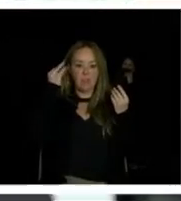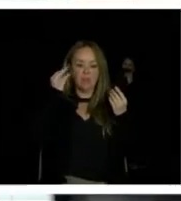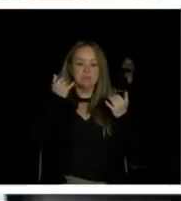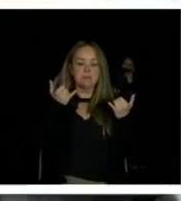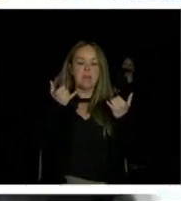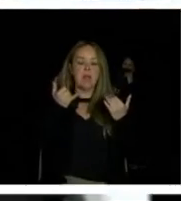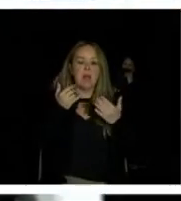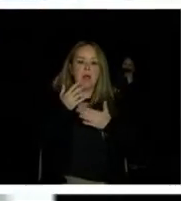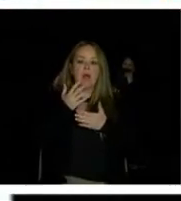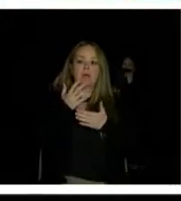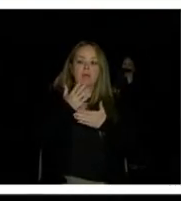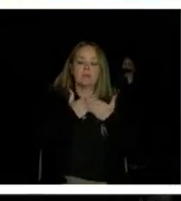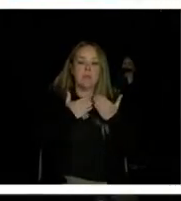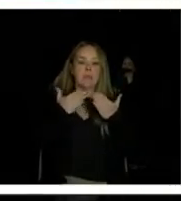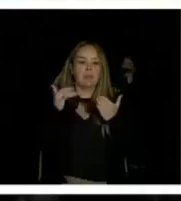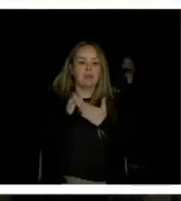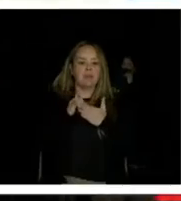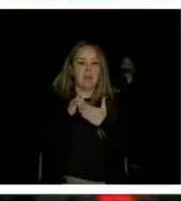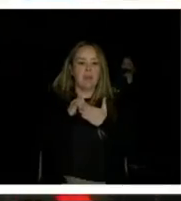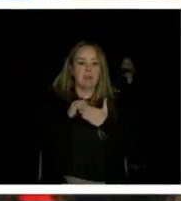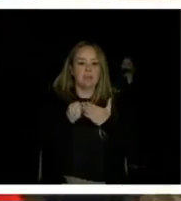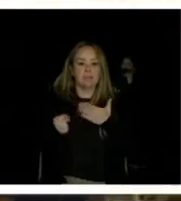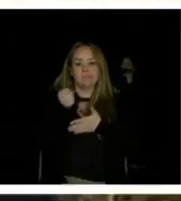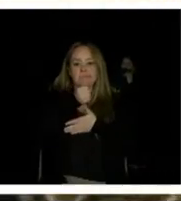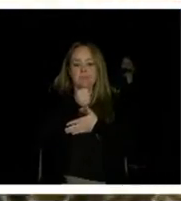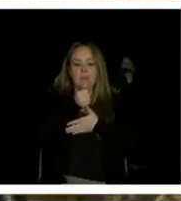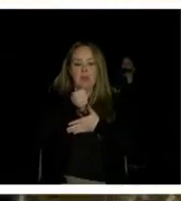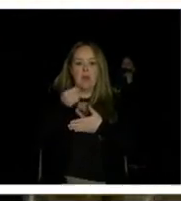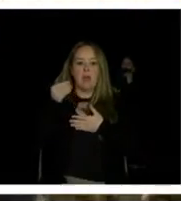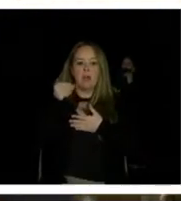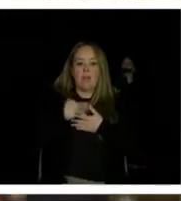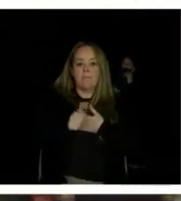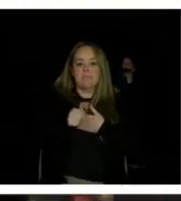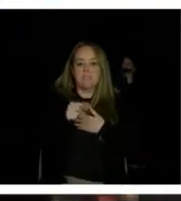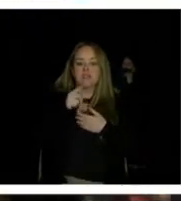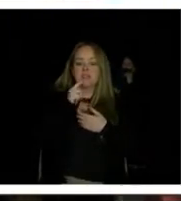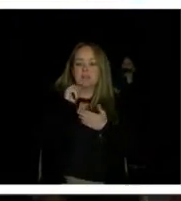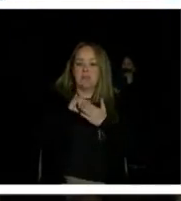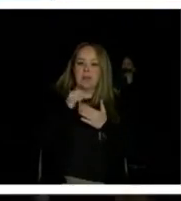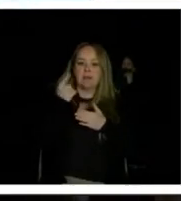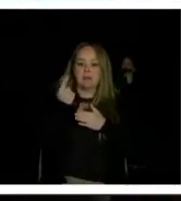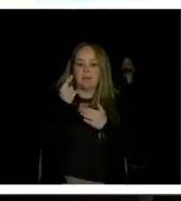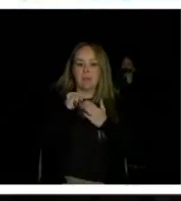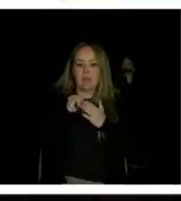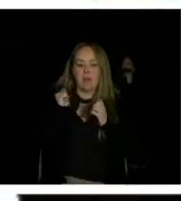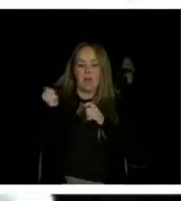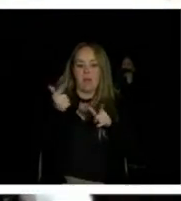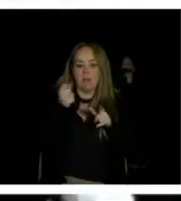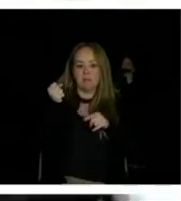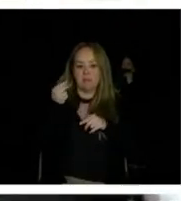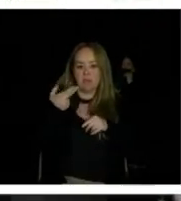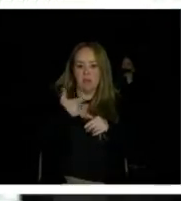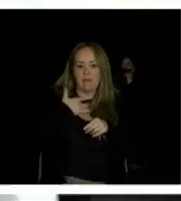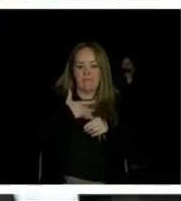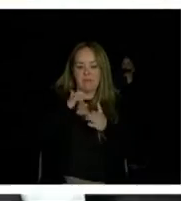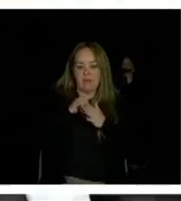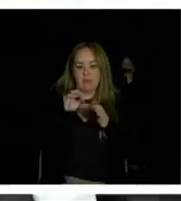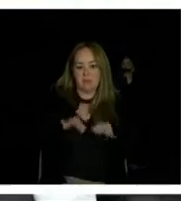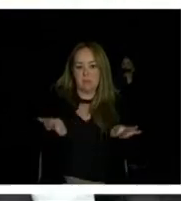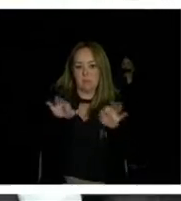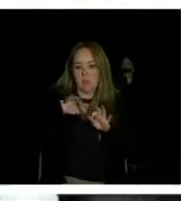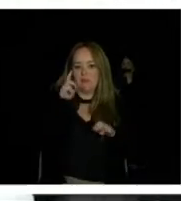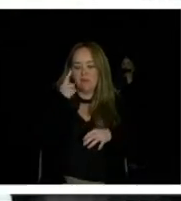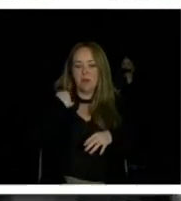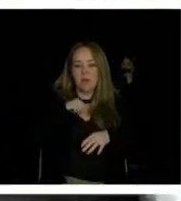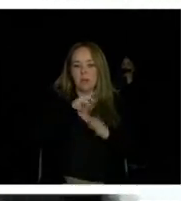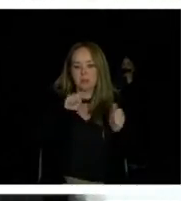that have risen to the top, obviously compensation is something that all stakeholders feel is important for us